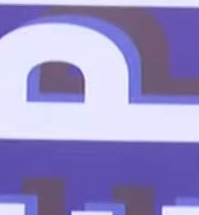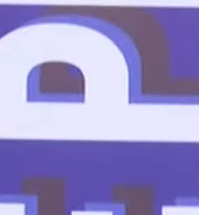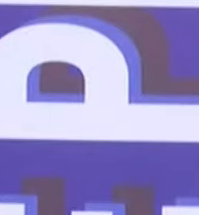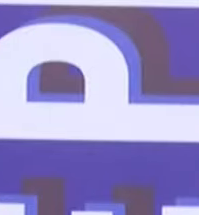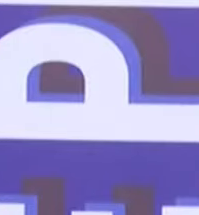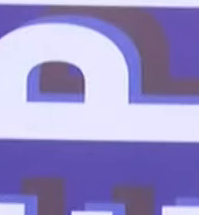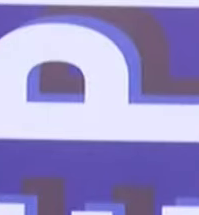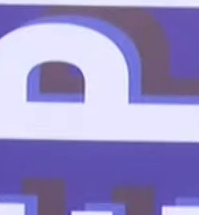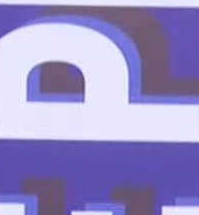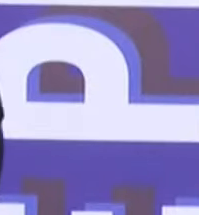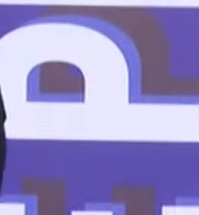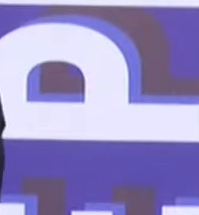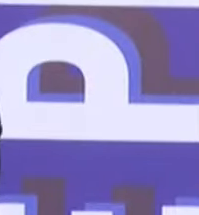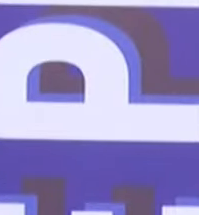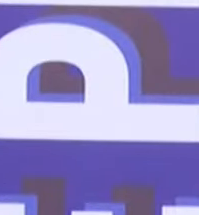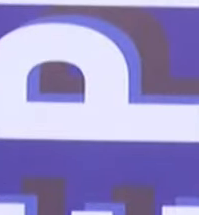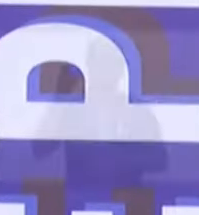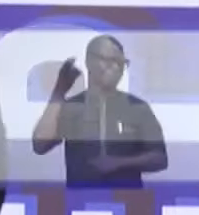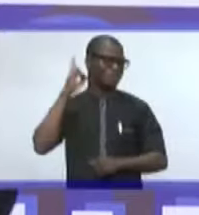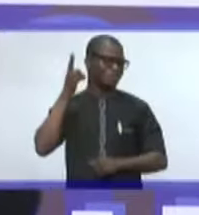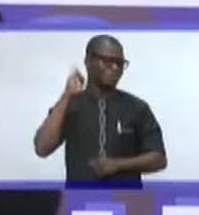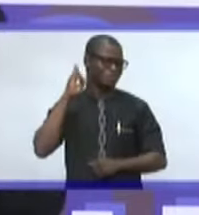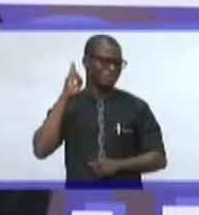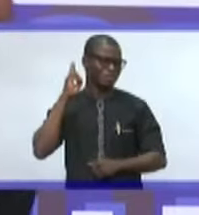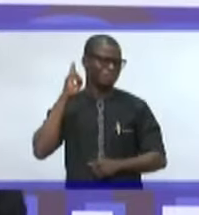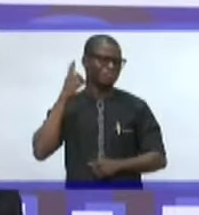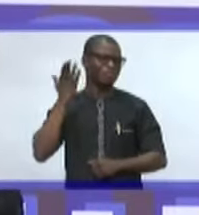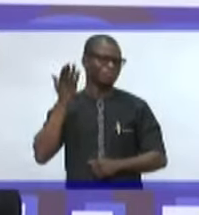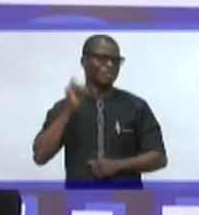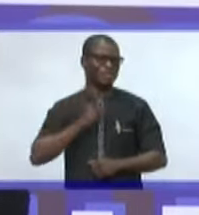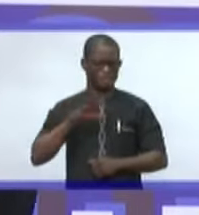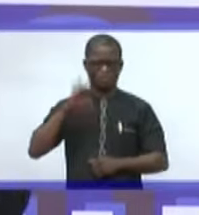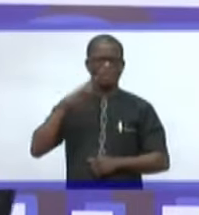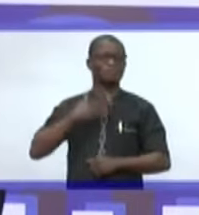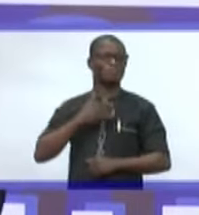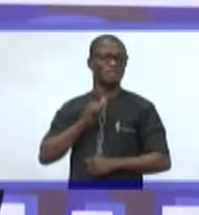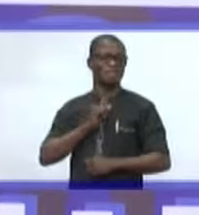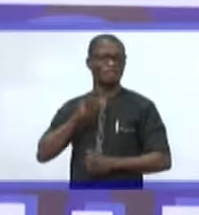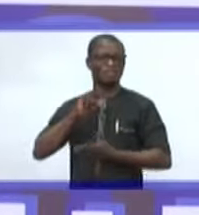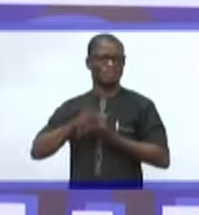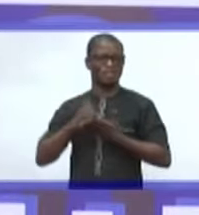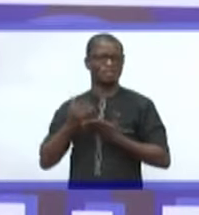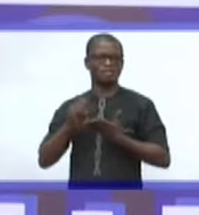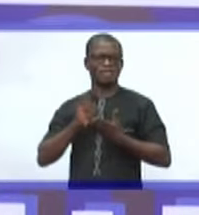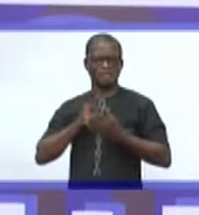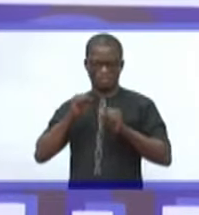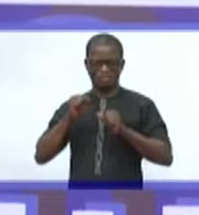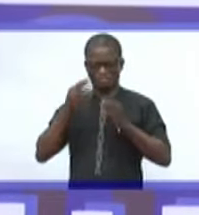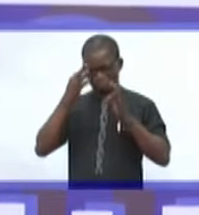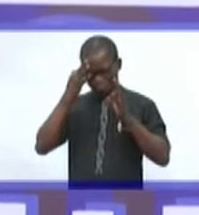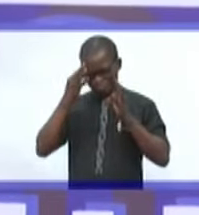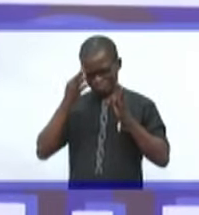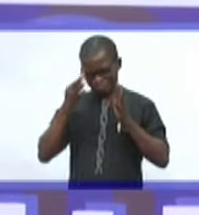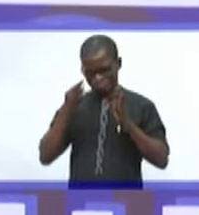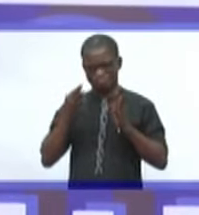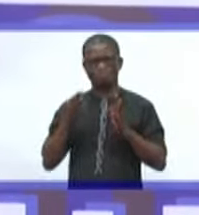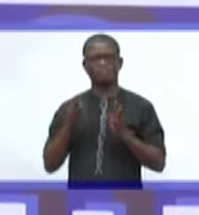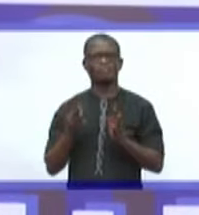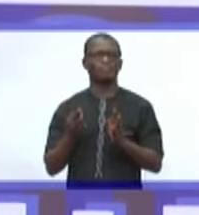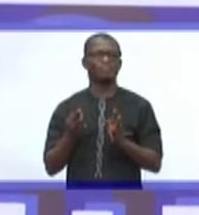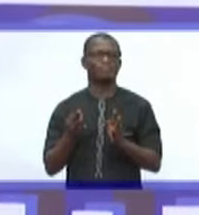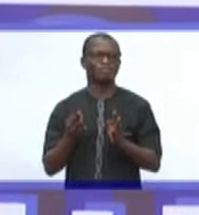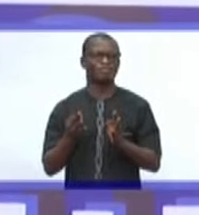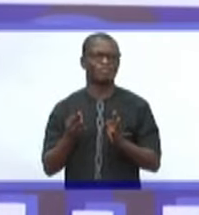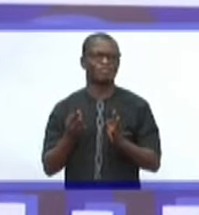at my past, and I was able to explain the circumstances I found myself that made me to take decision that I took